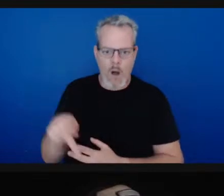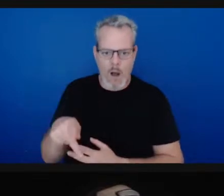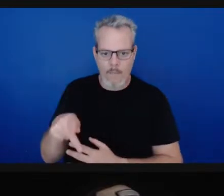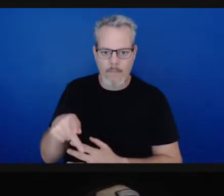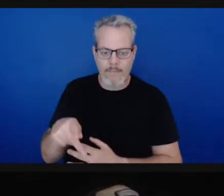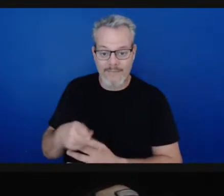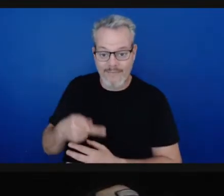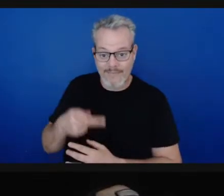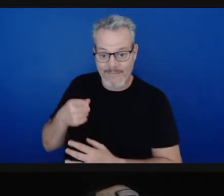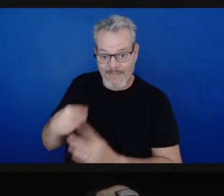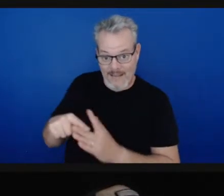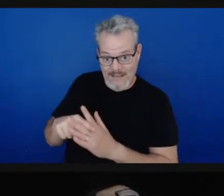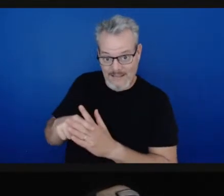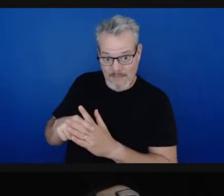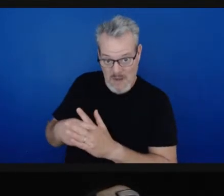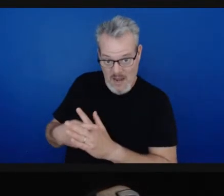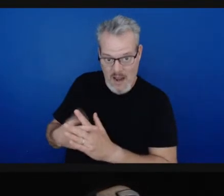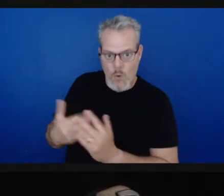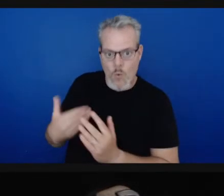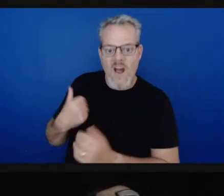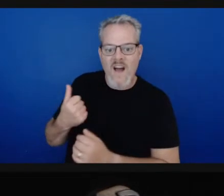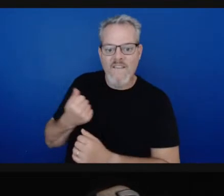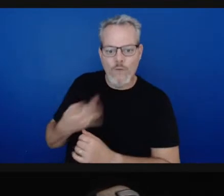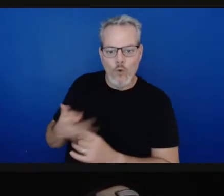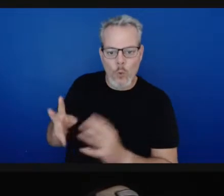there were community meetings that happened